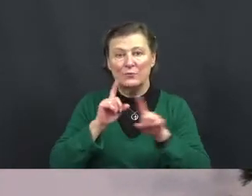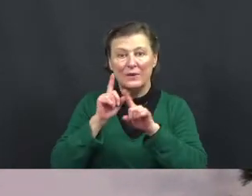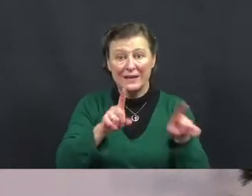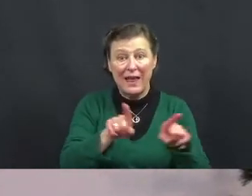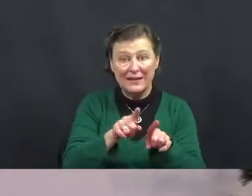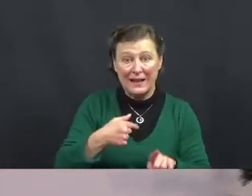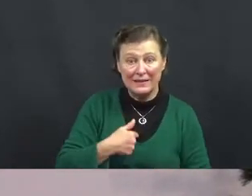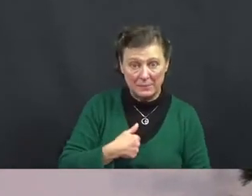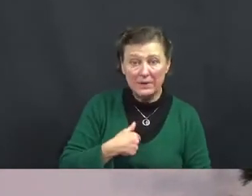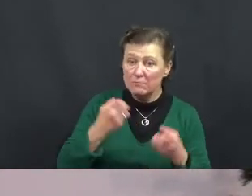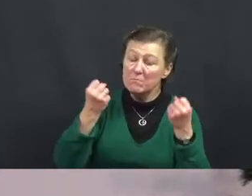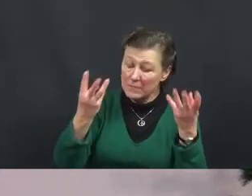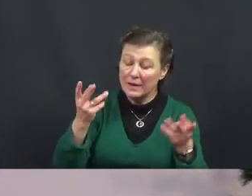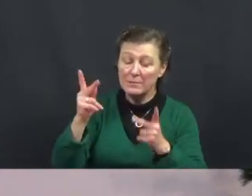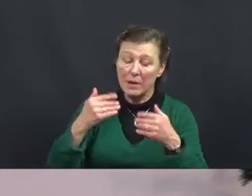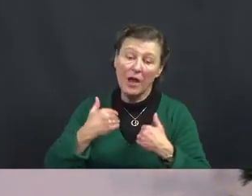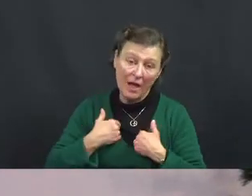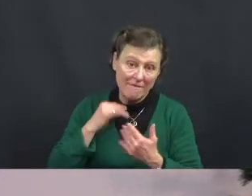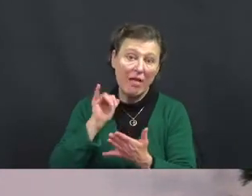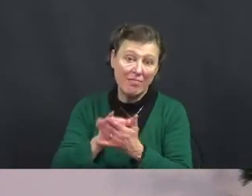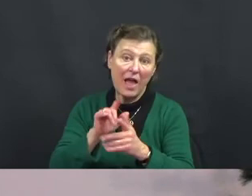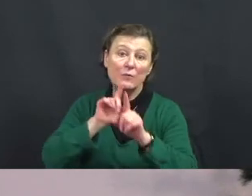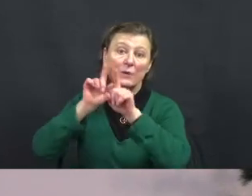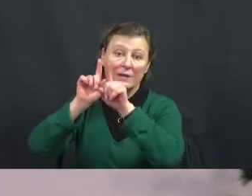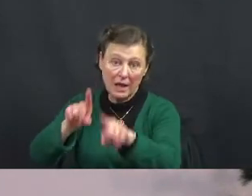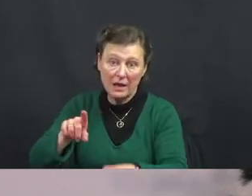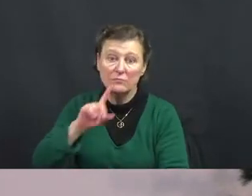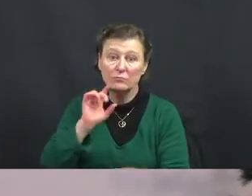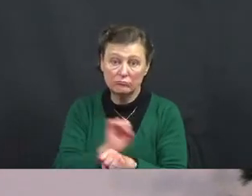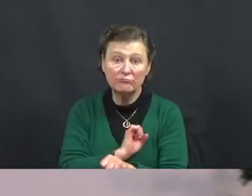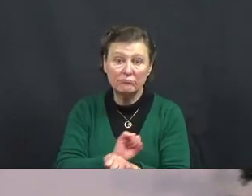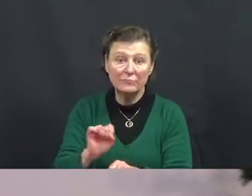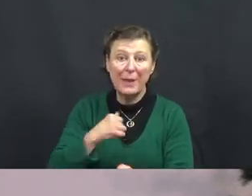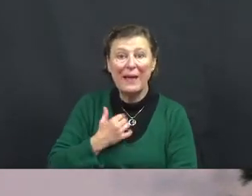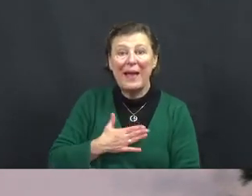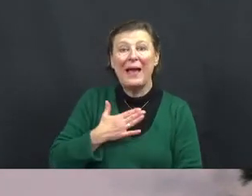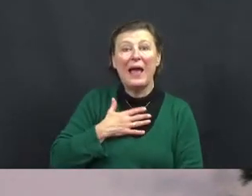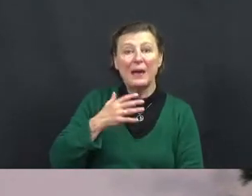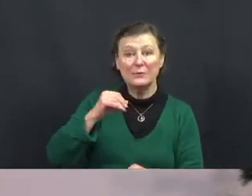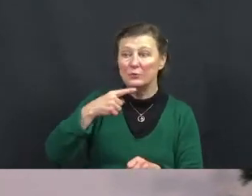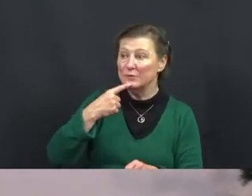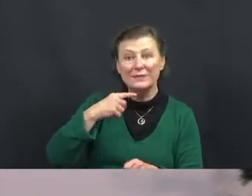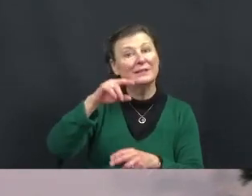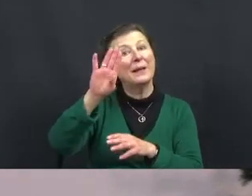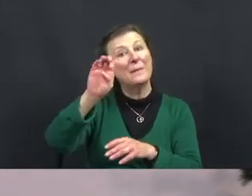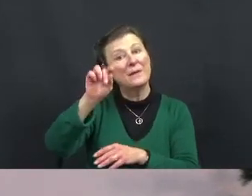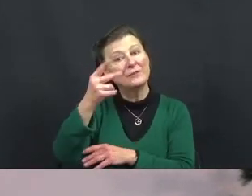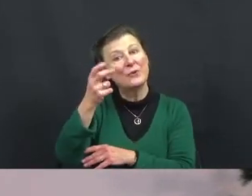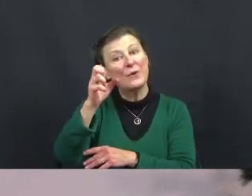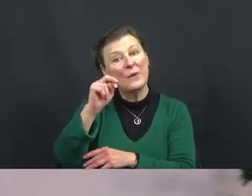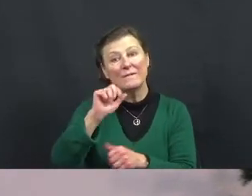people have had those kind of reactions. Indeed, I'm happy to note that Beethoven is the